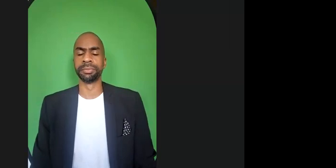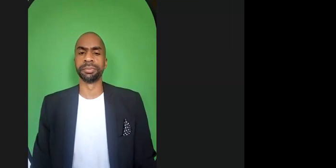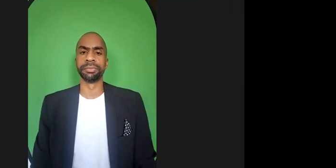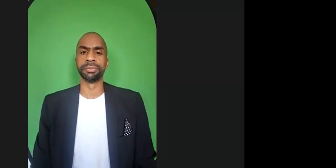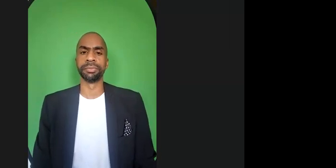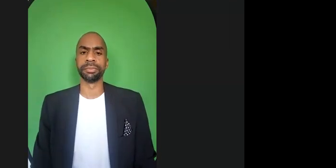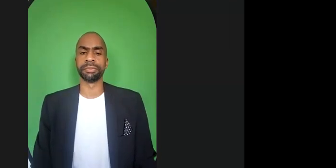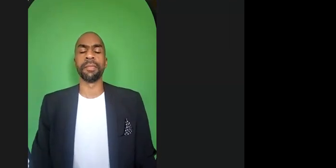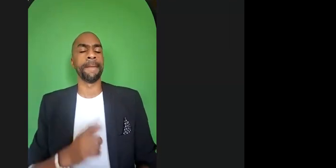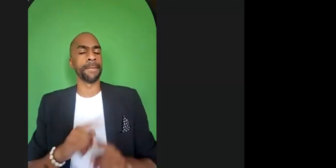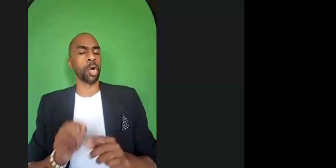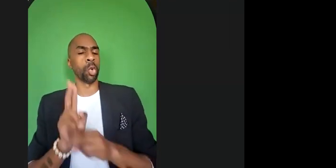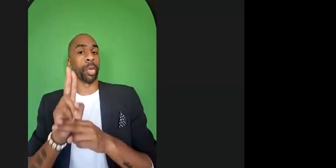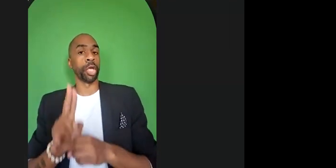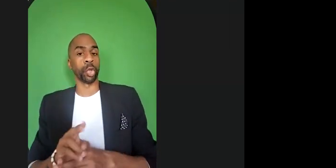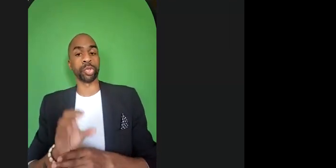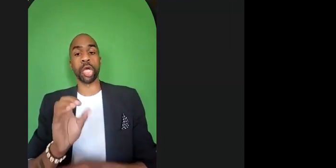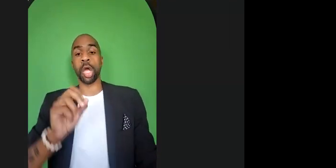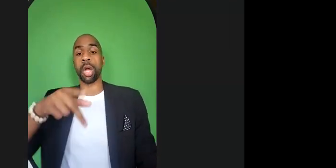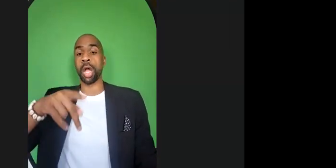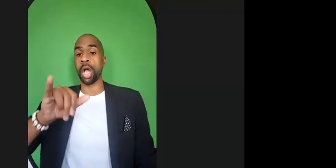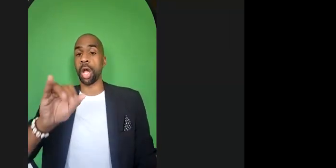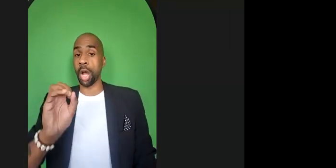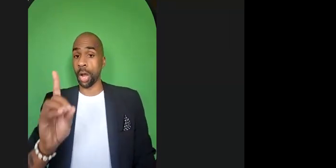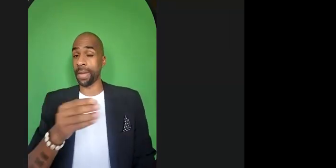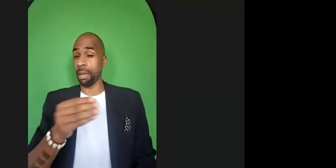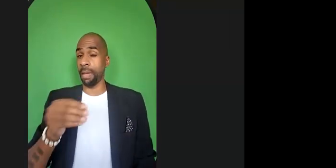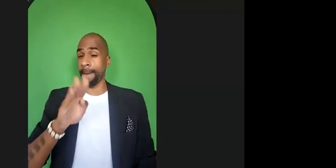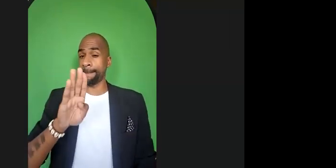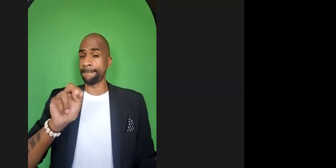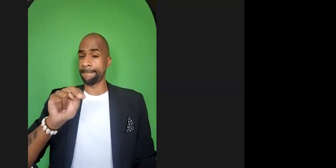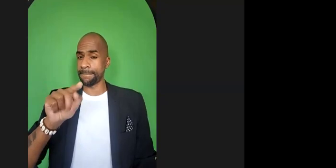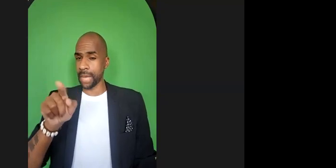use opioids and benzodiazepines. And with these medications, generally